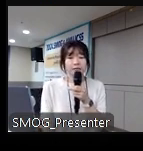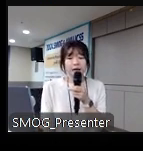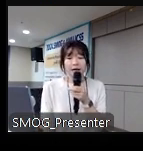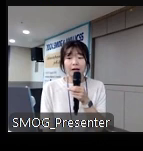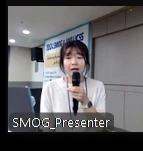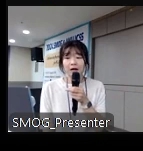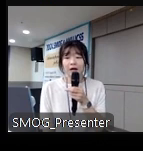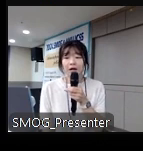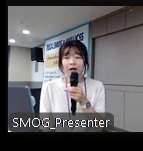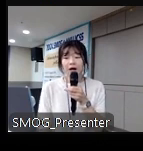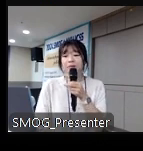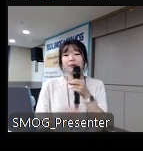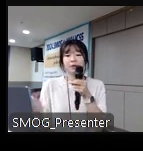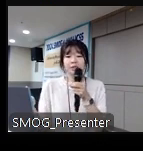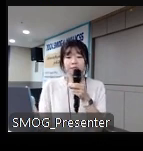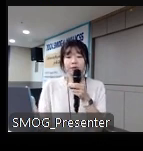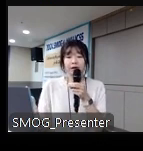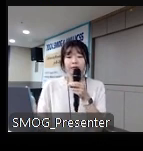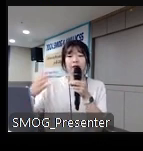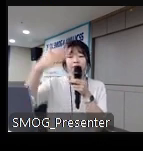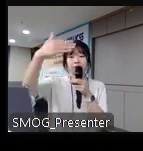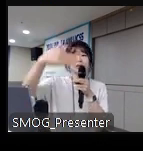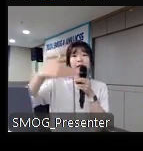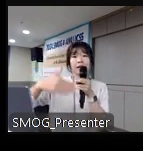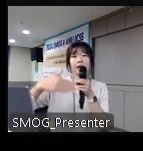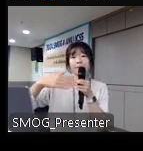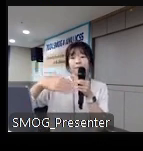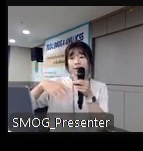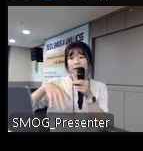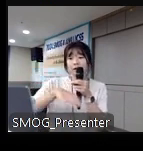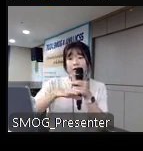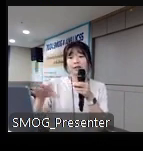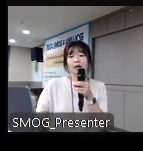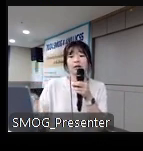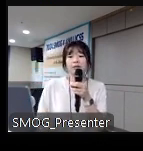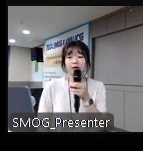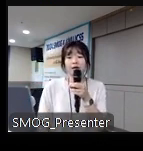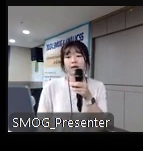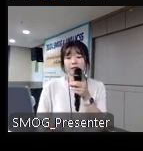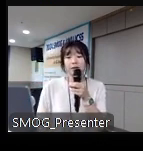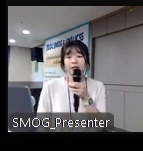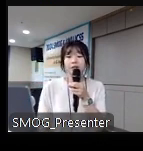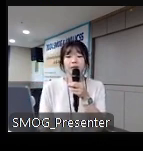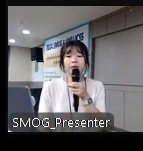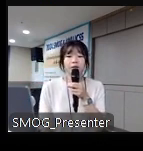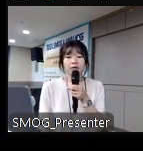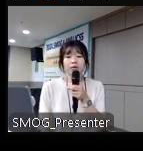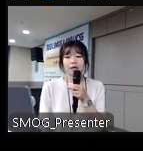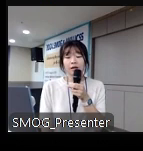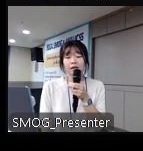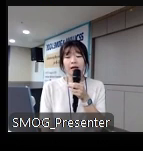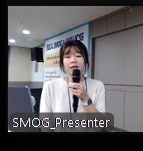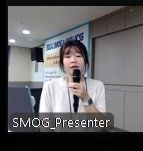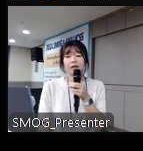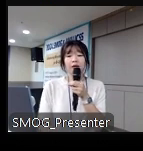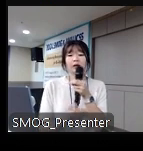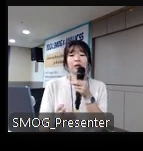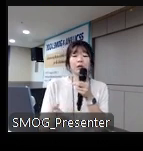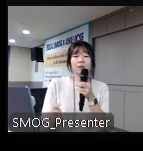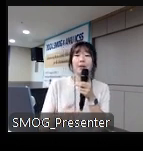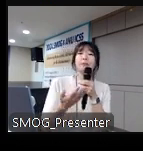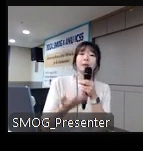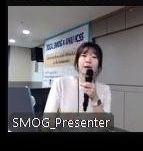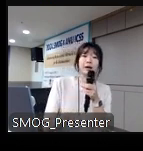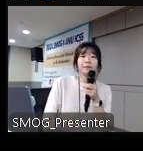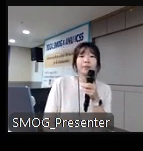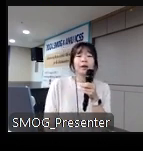a pragmatic economy principle that really rolls across all of the expressions we could use, that the null argument